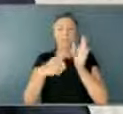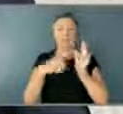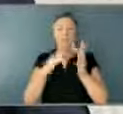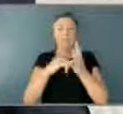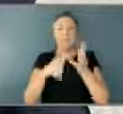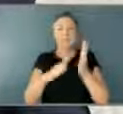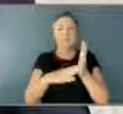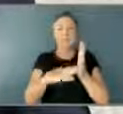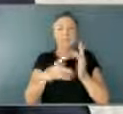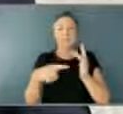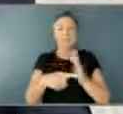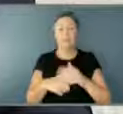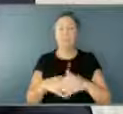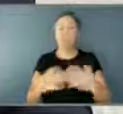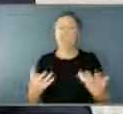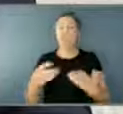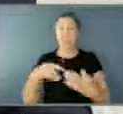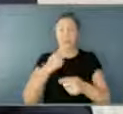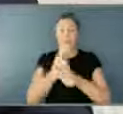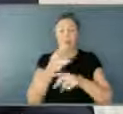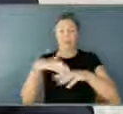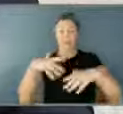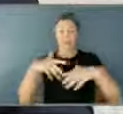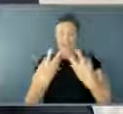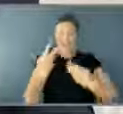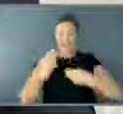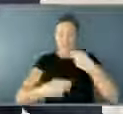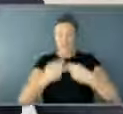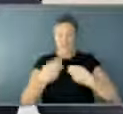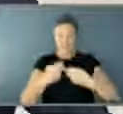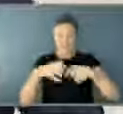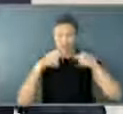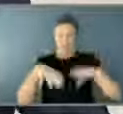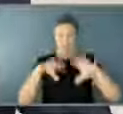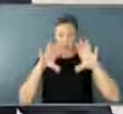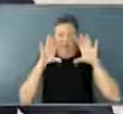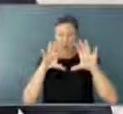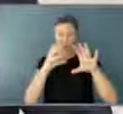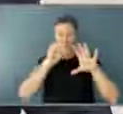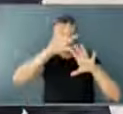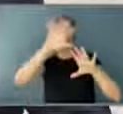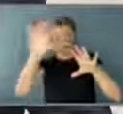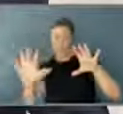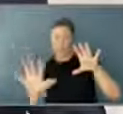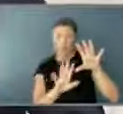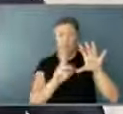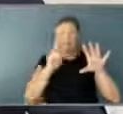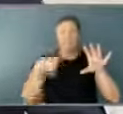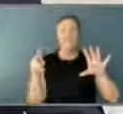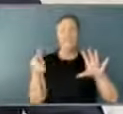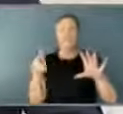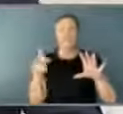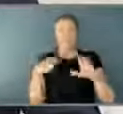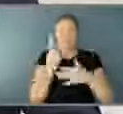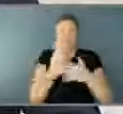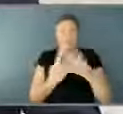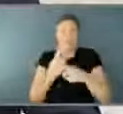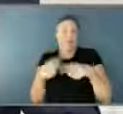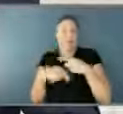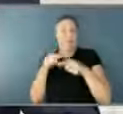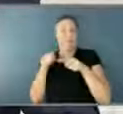Indo-Pacific fully. And in relation to the other matter, there are invitations coming, and we'll be addressing those once